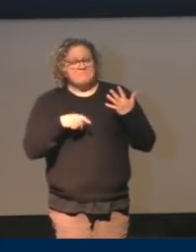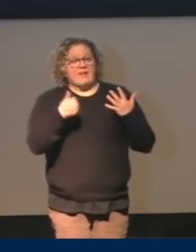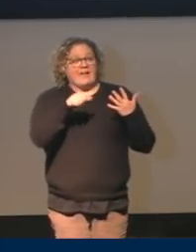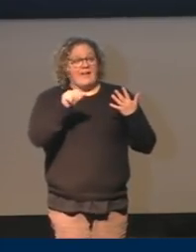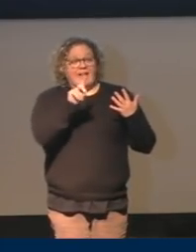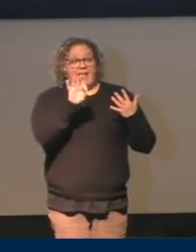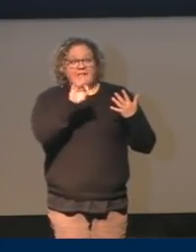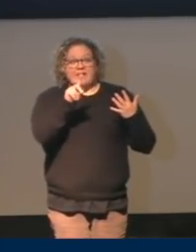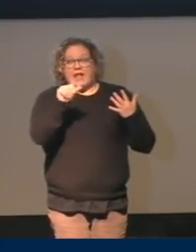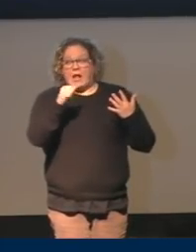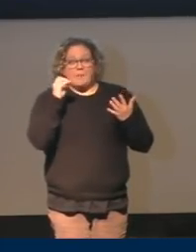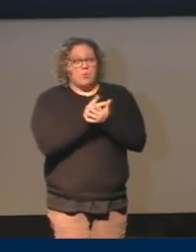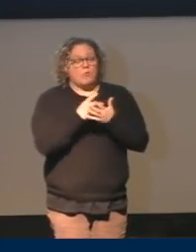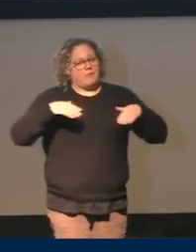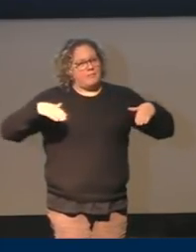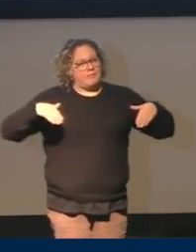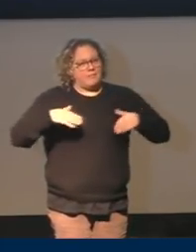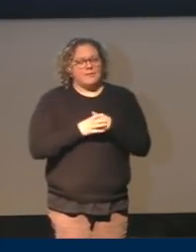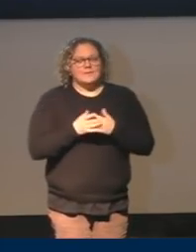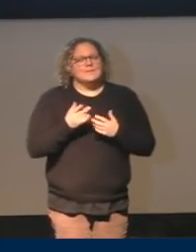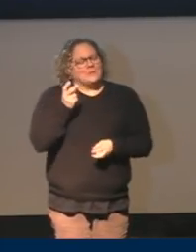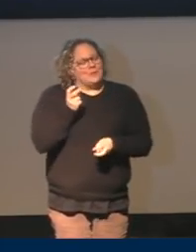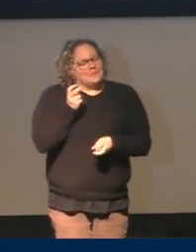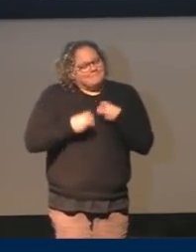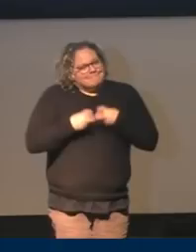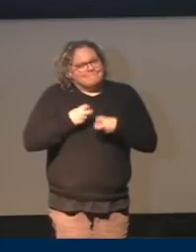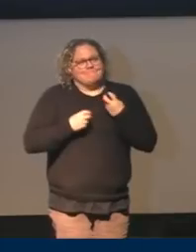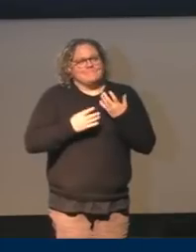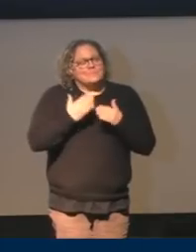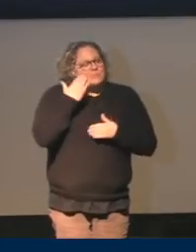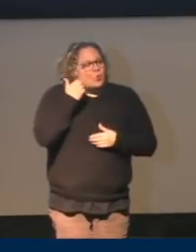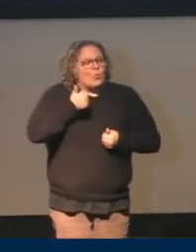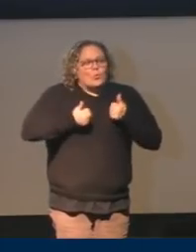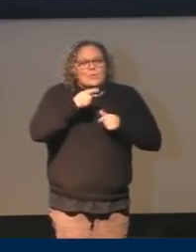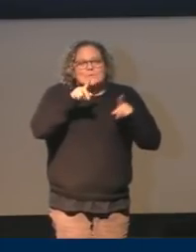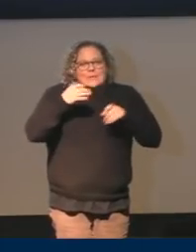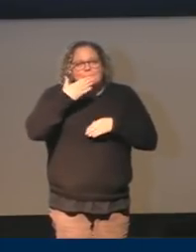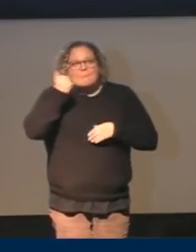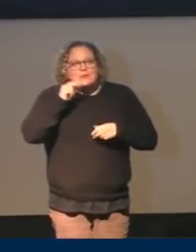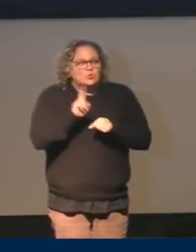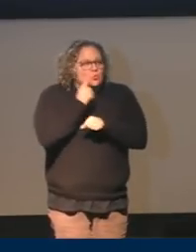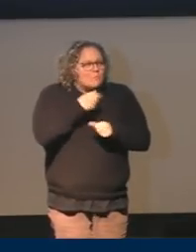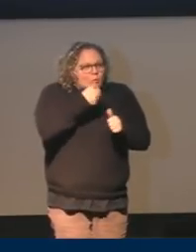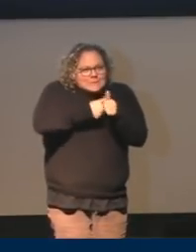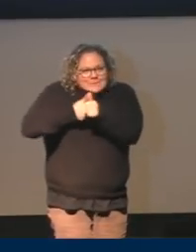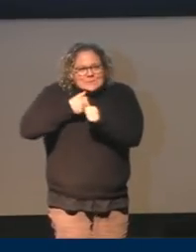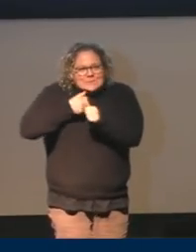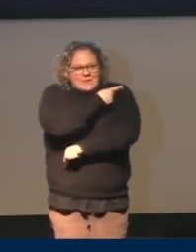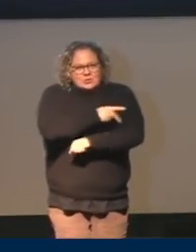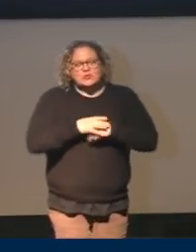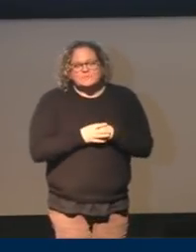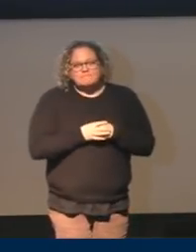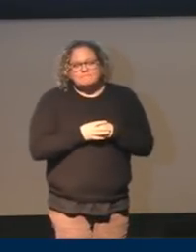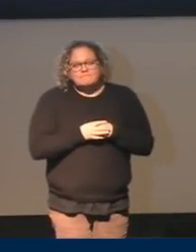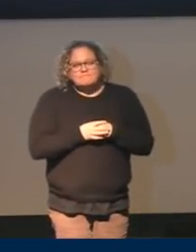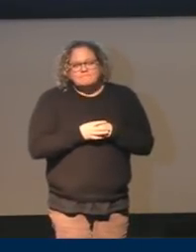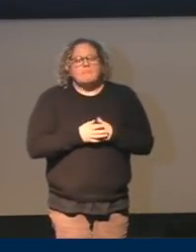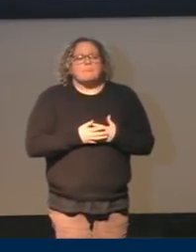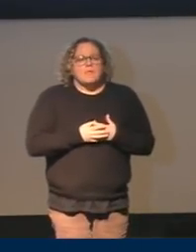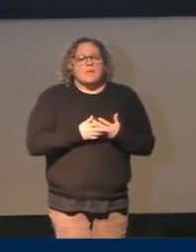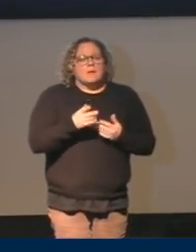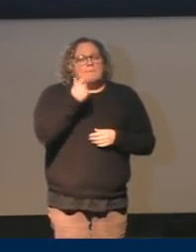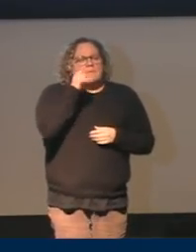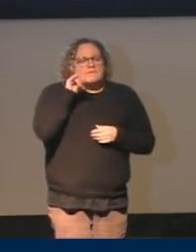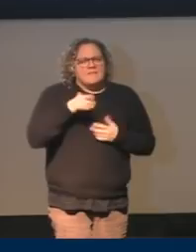determine which is the best test that we should use for this purpose and for our patients. And because of that, our lab is evaluating